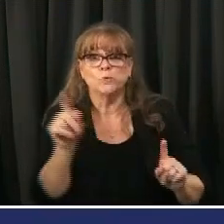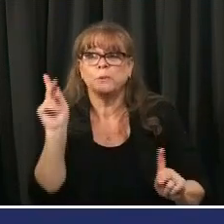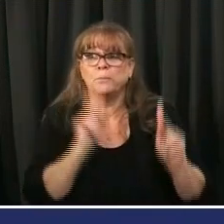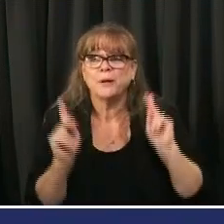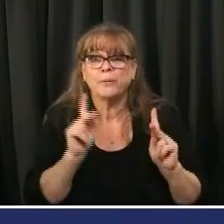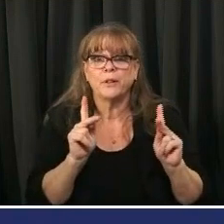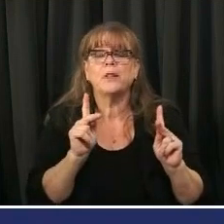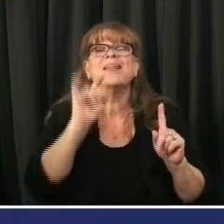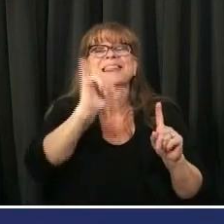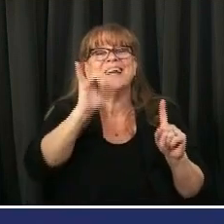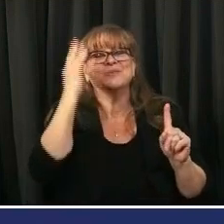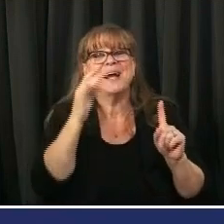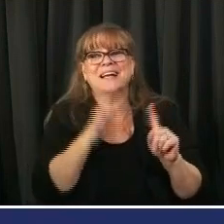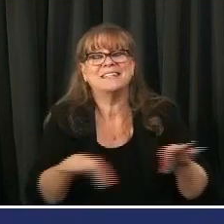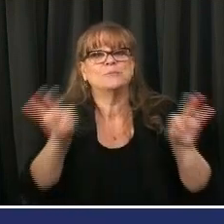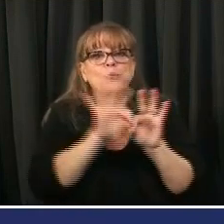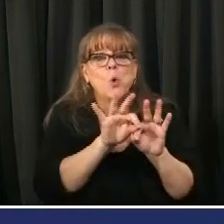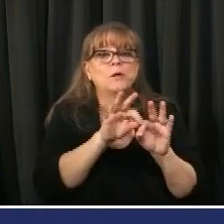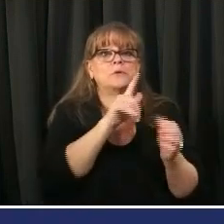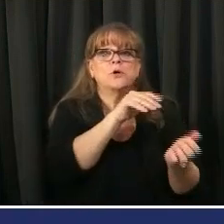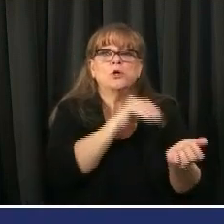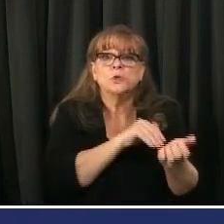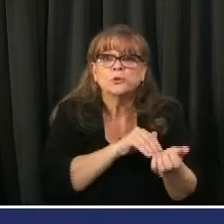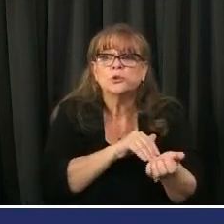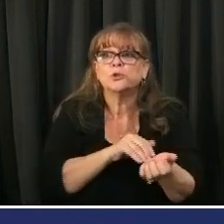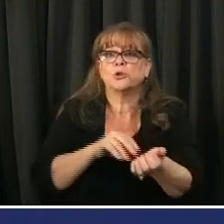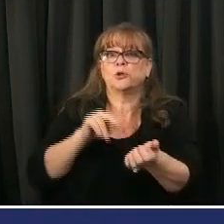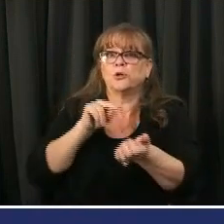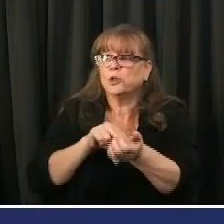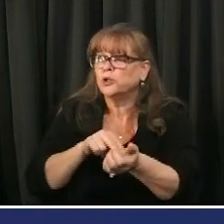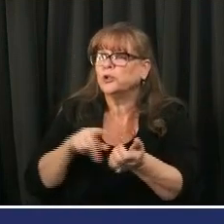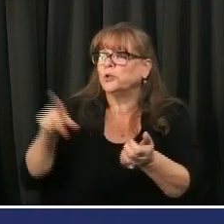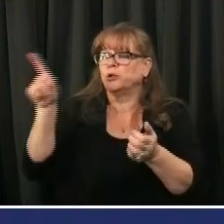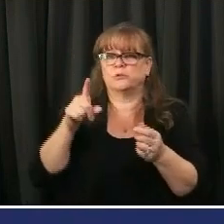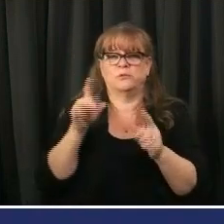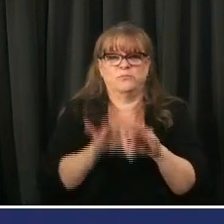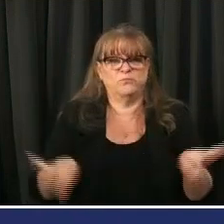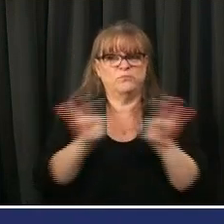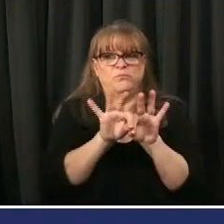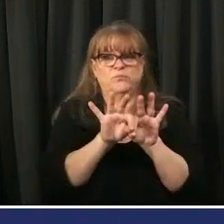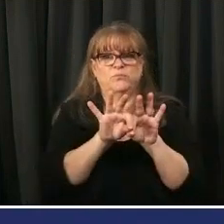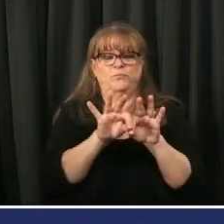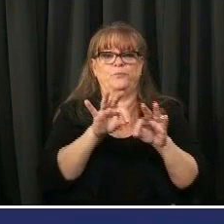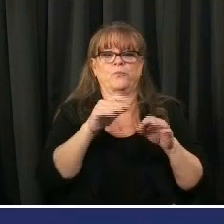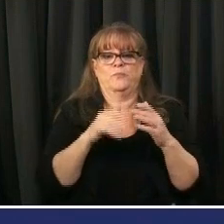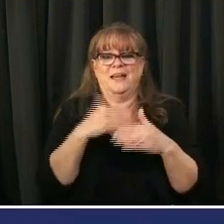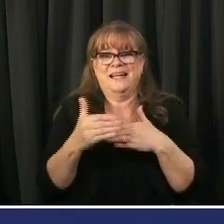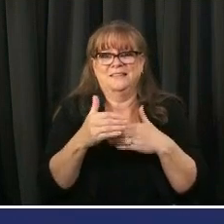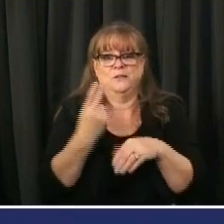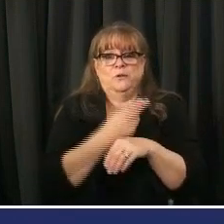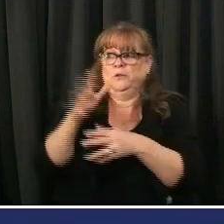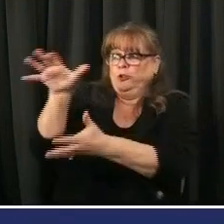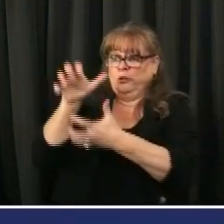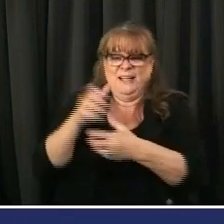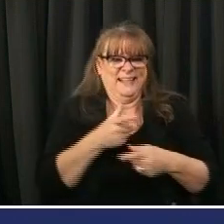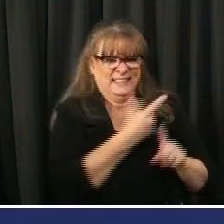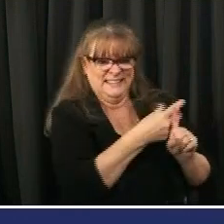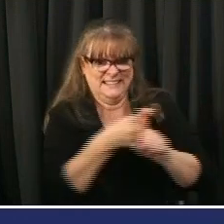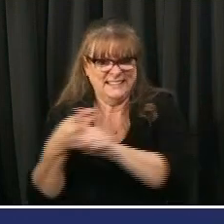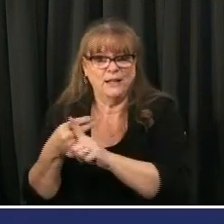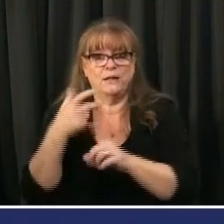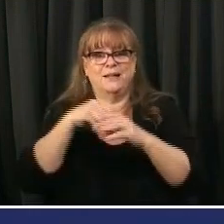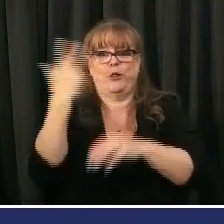have to use every dose within 3 days. There's been cases where if they didn't, we just transfer it to another partner who will successfully get